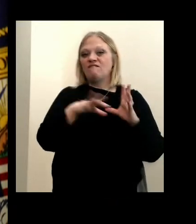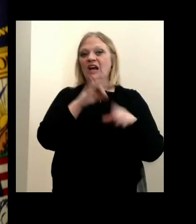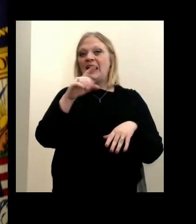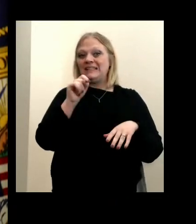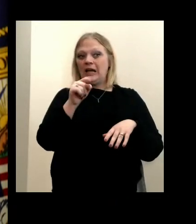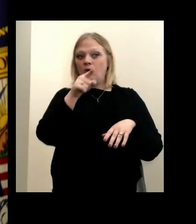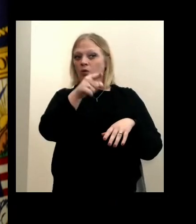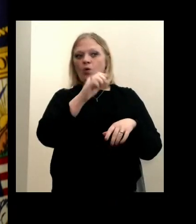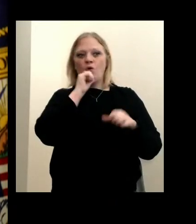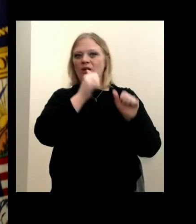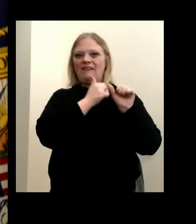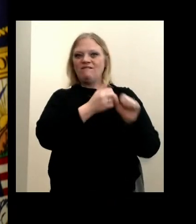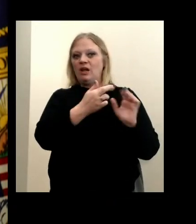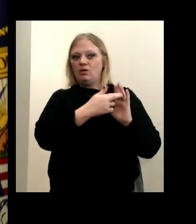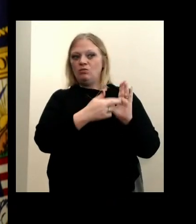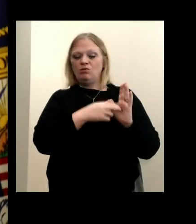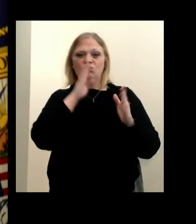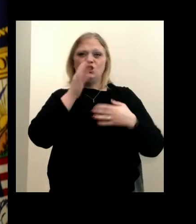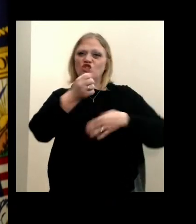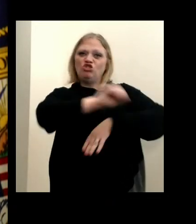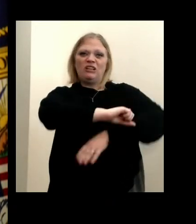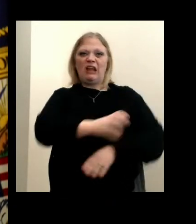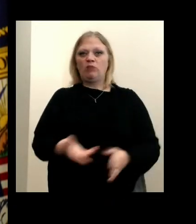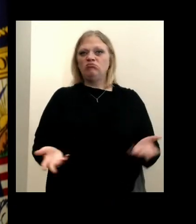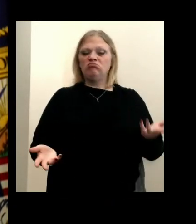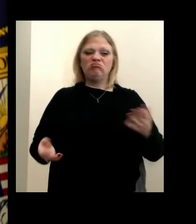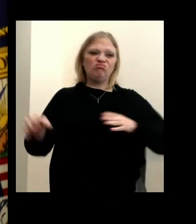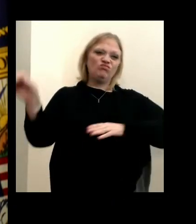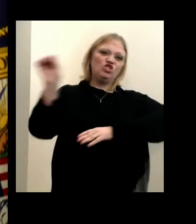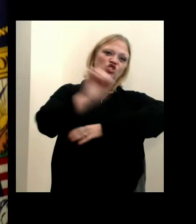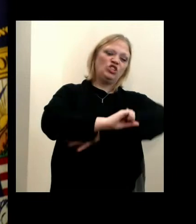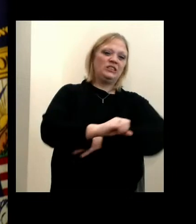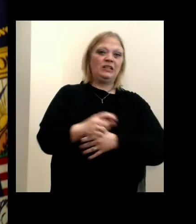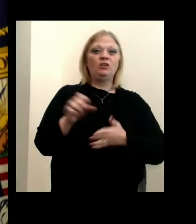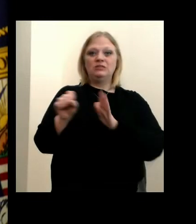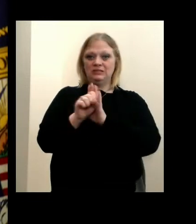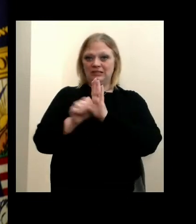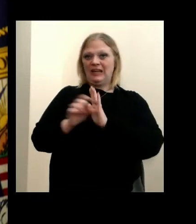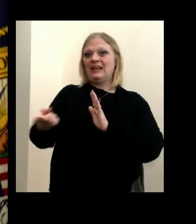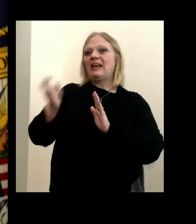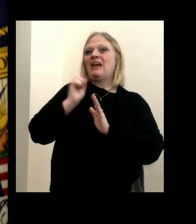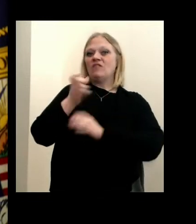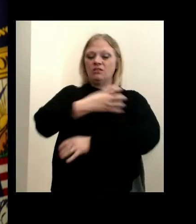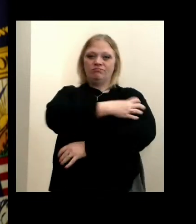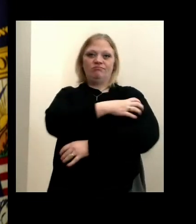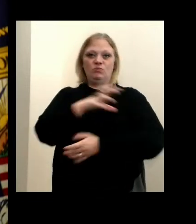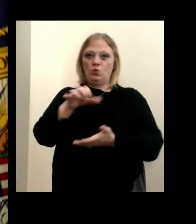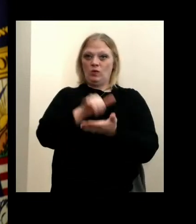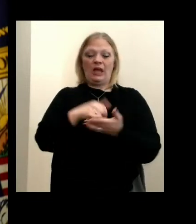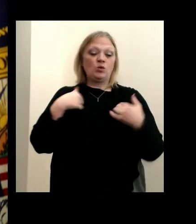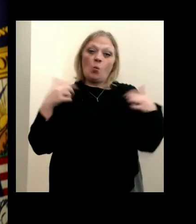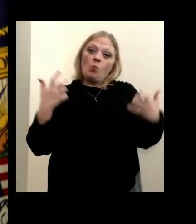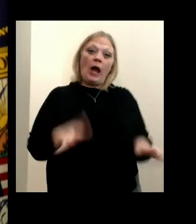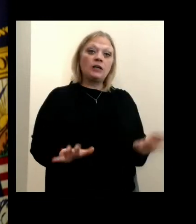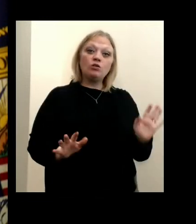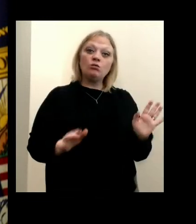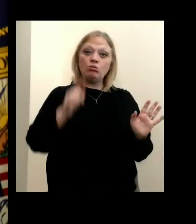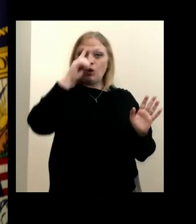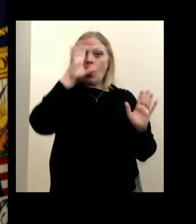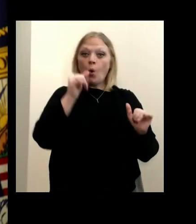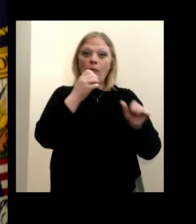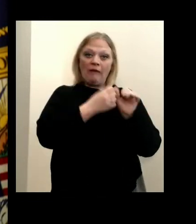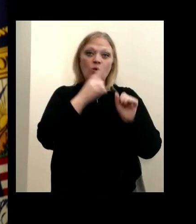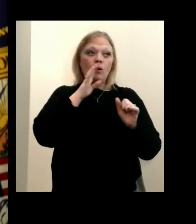not following the rules, we can just shut it down. And the state has granted us the power to do it. We don't want to do it. We hope everyone will follow the